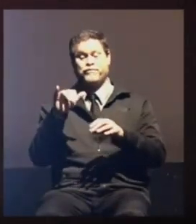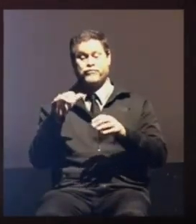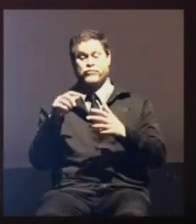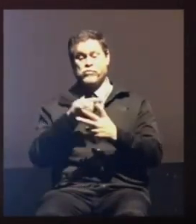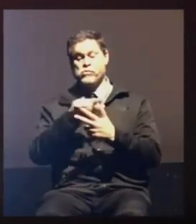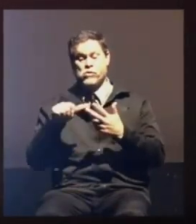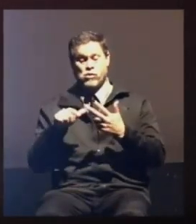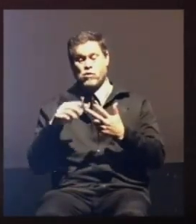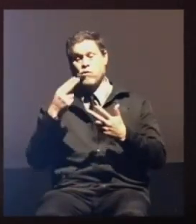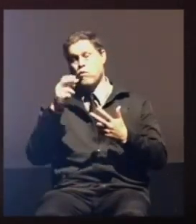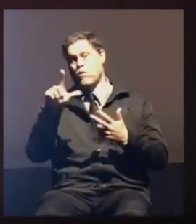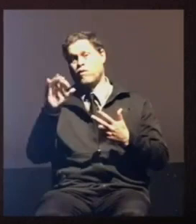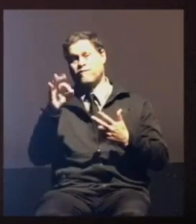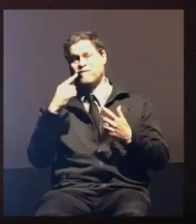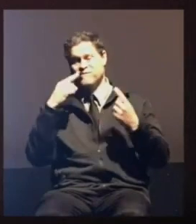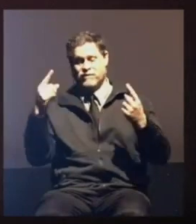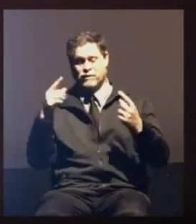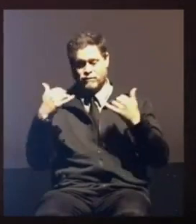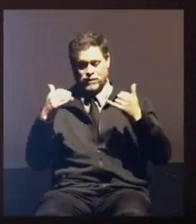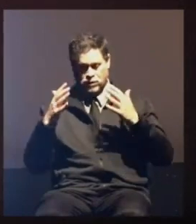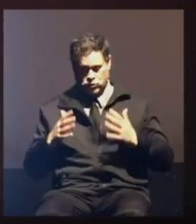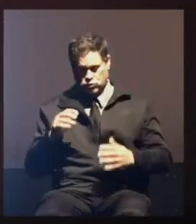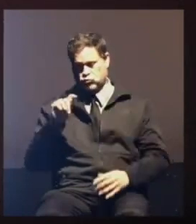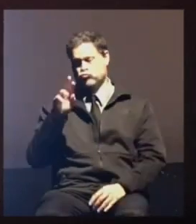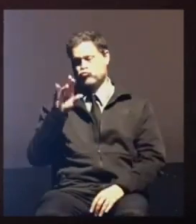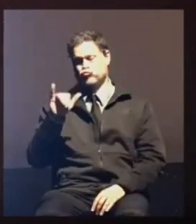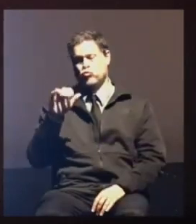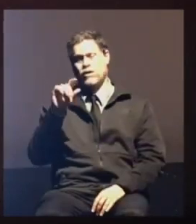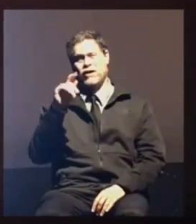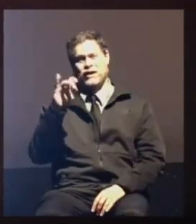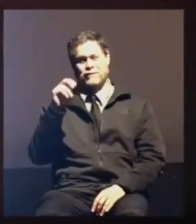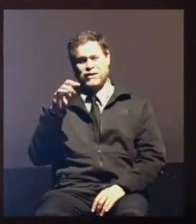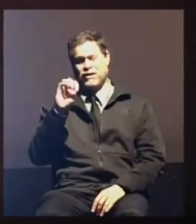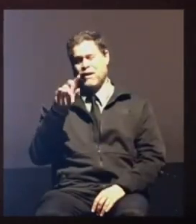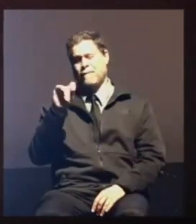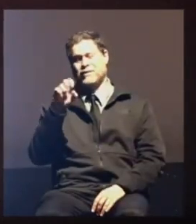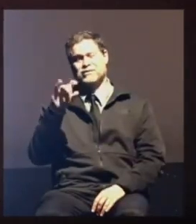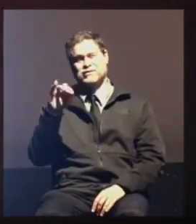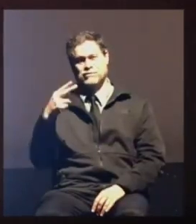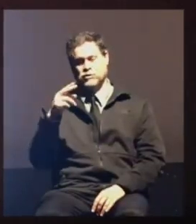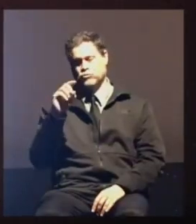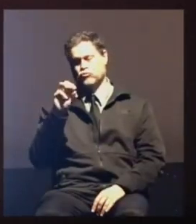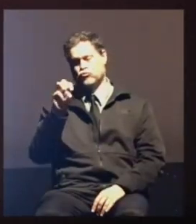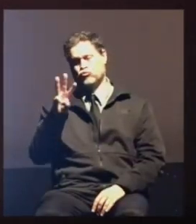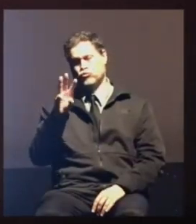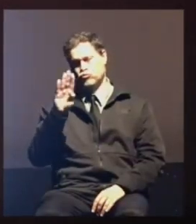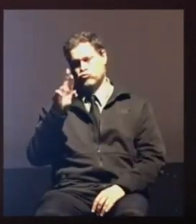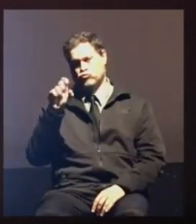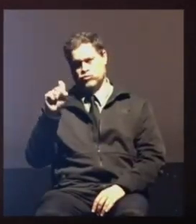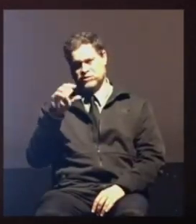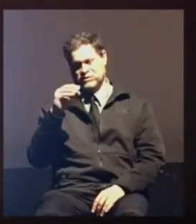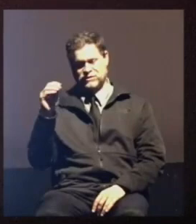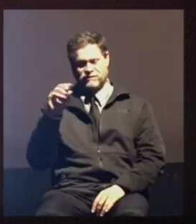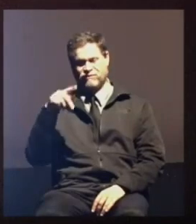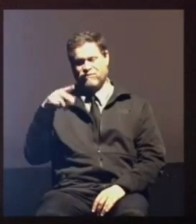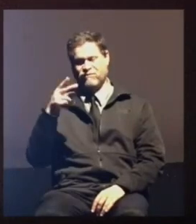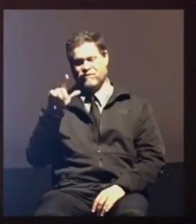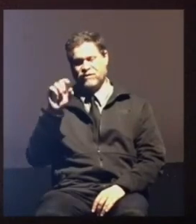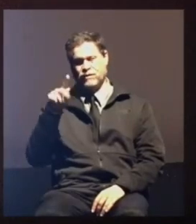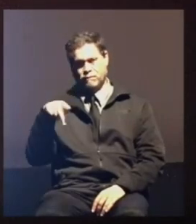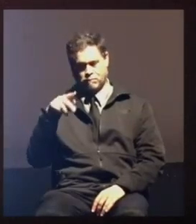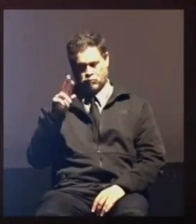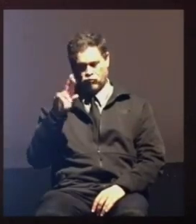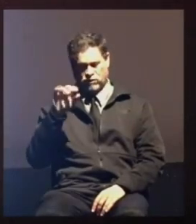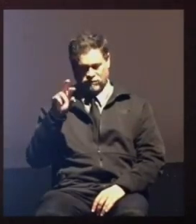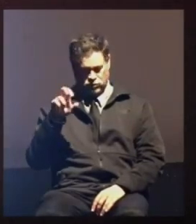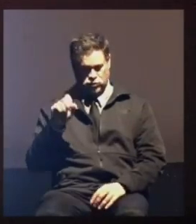of Fame players' careers, including Troy Aikman, Emmitt Smith, Drew Brees, and Philip Rivers. His Red Talk is called Leadership